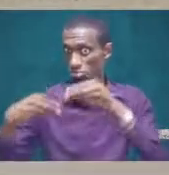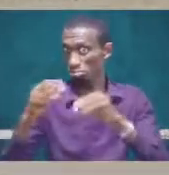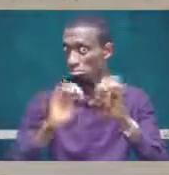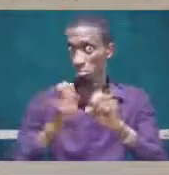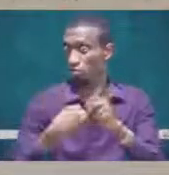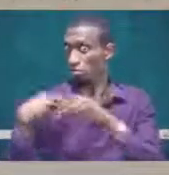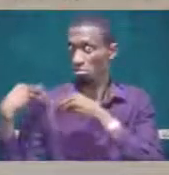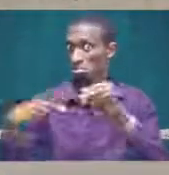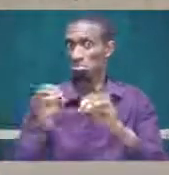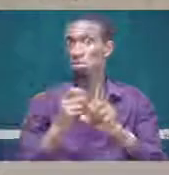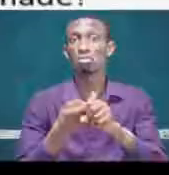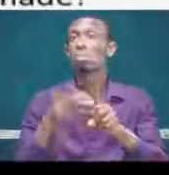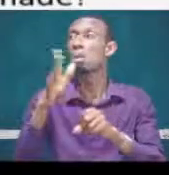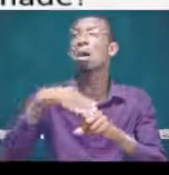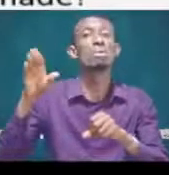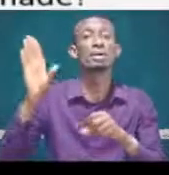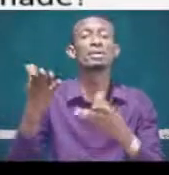If we completely have new structures,